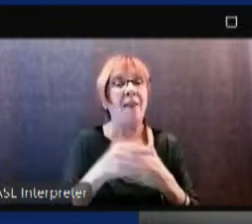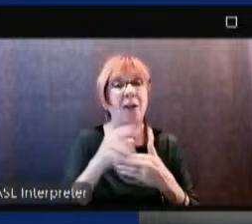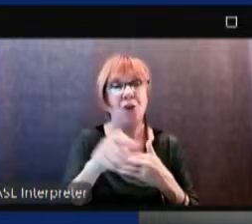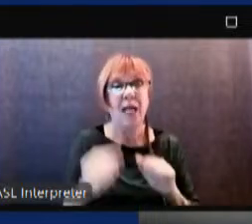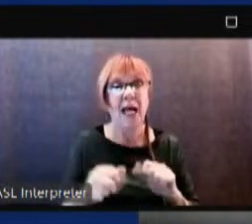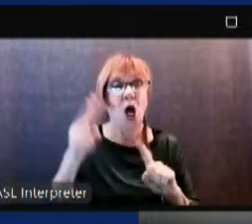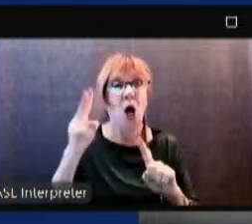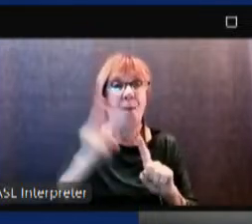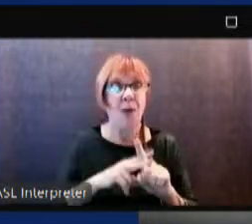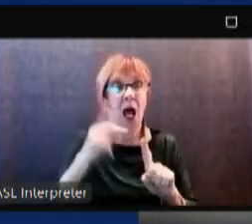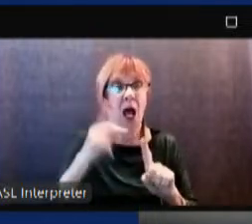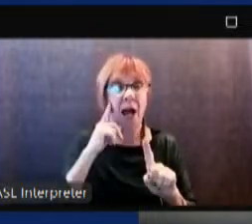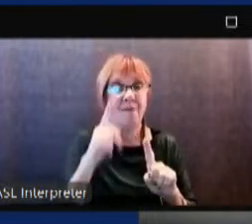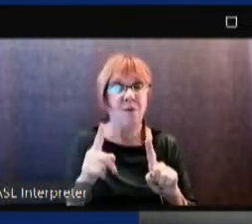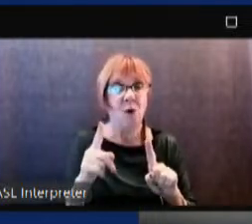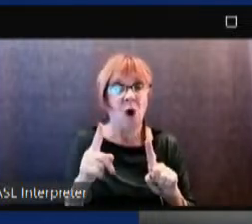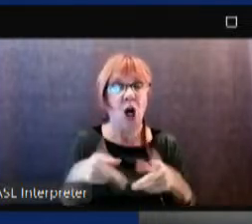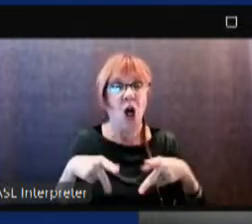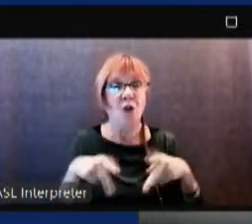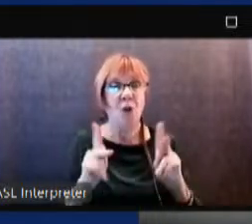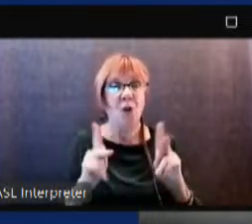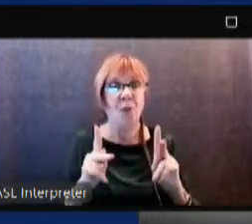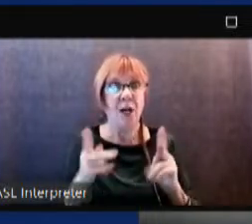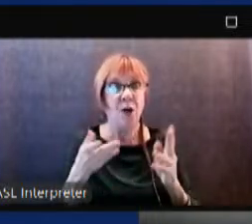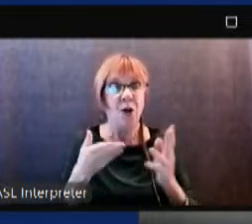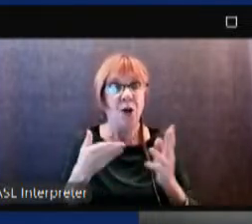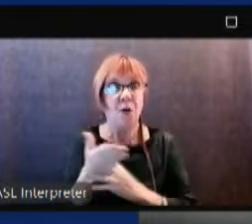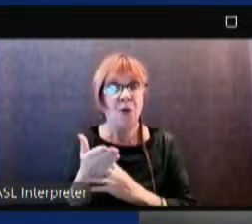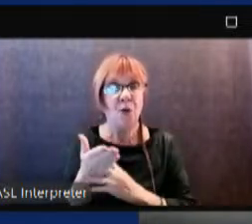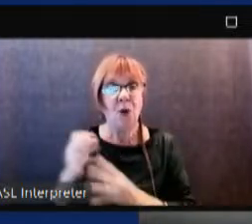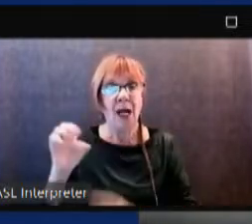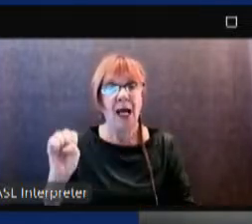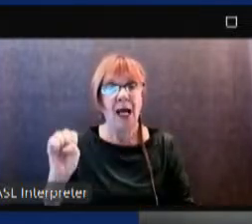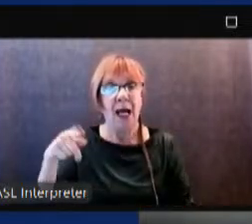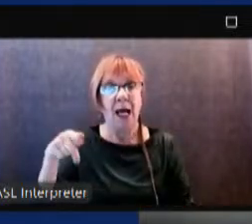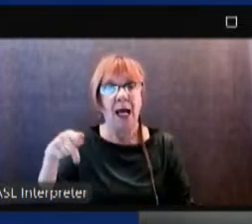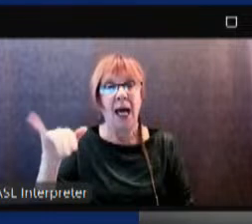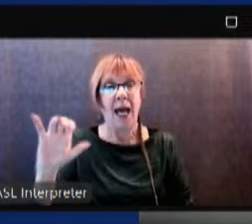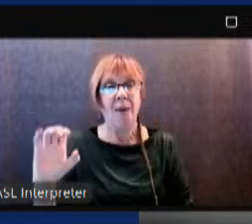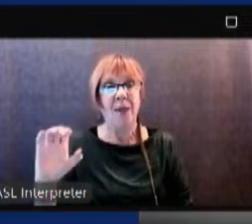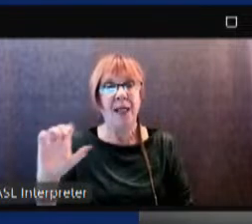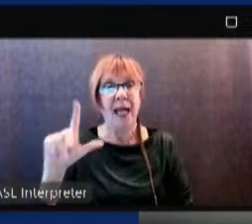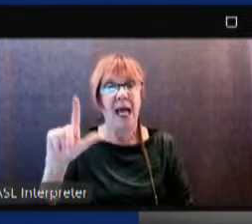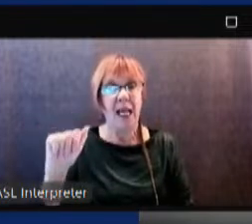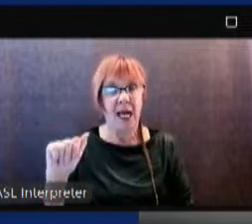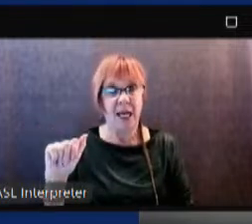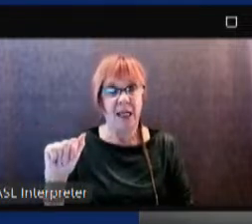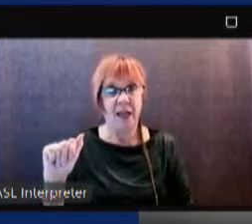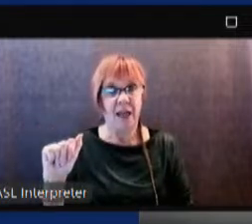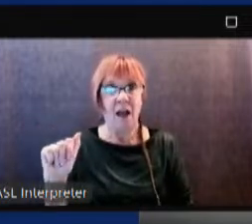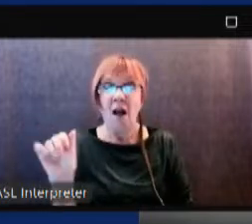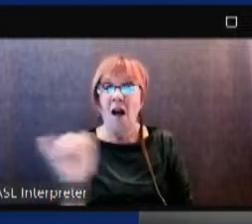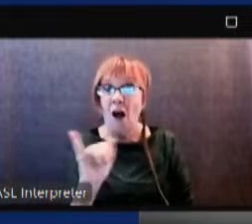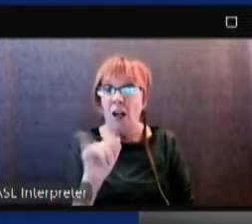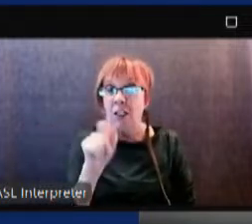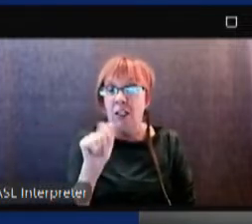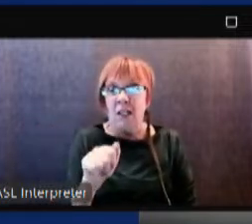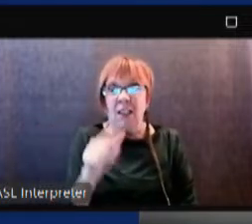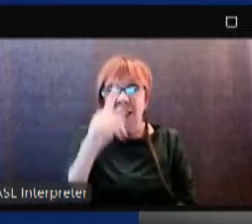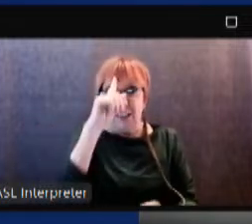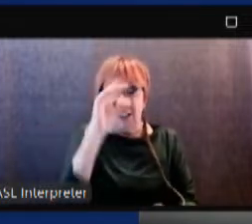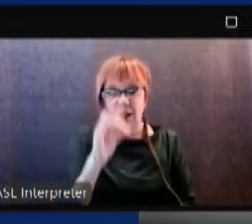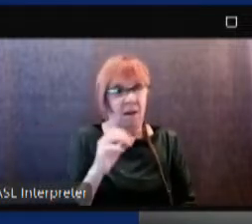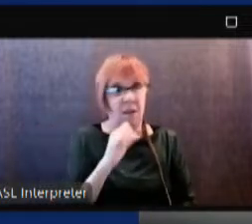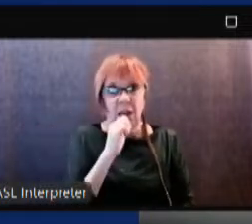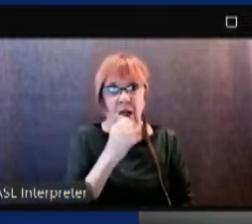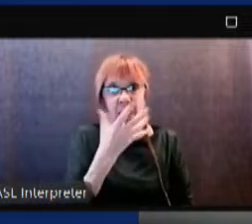apply for the permit through FEMA. But if you also have the option that if you do not want to